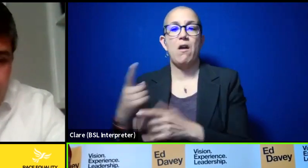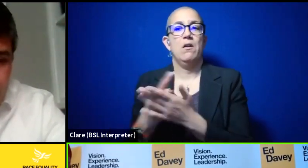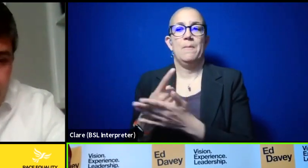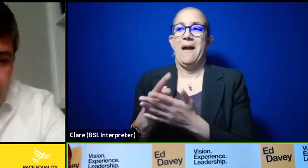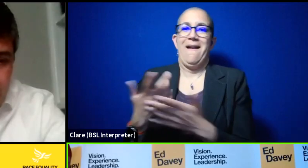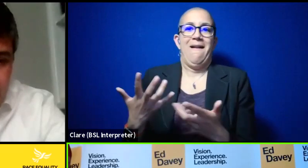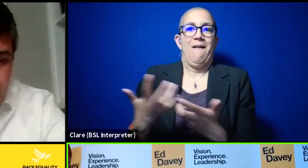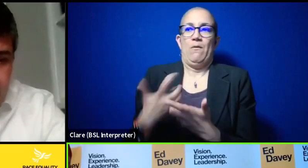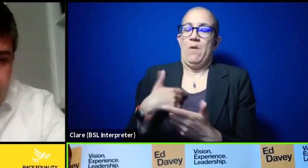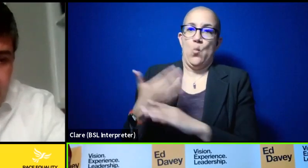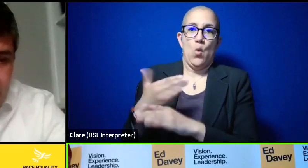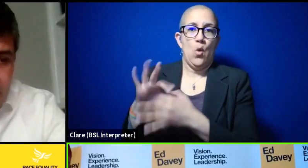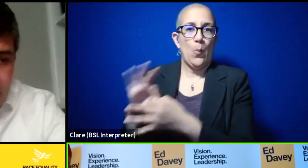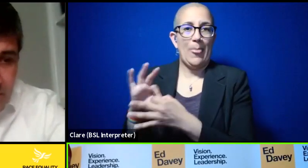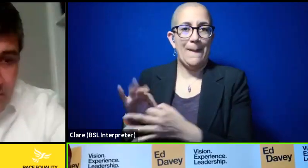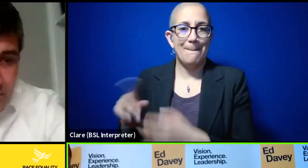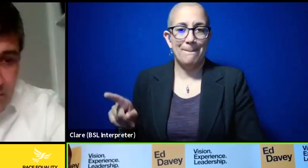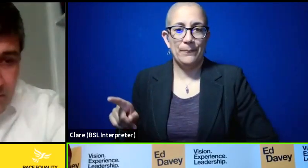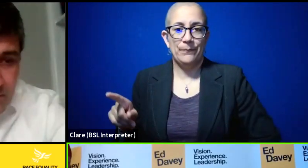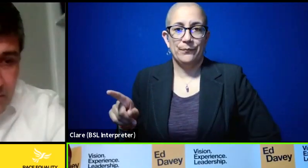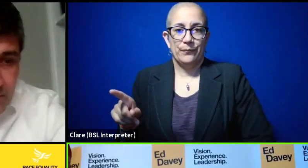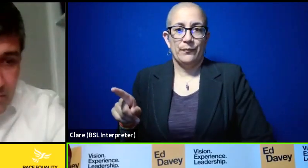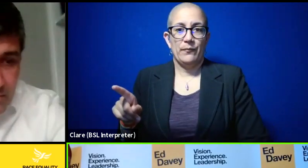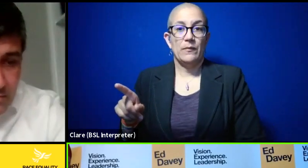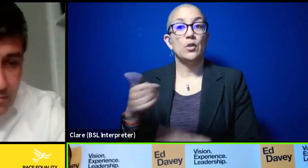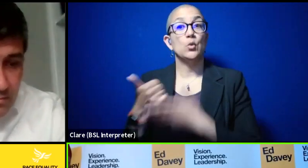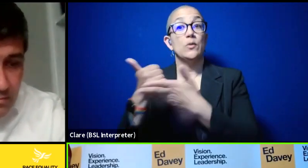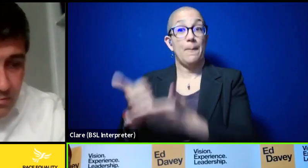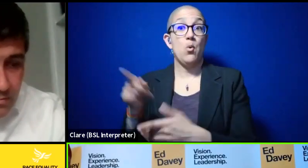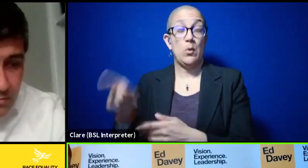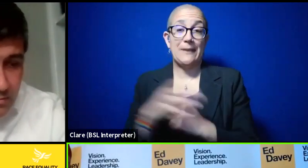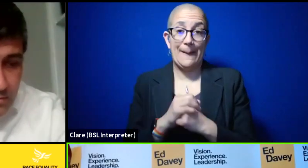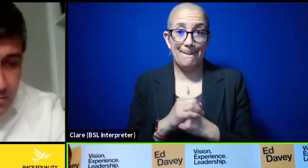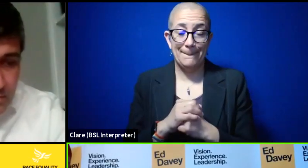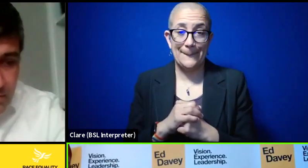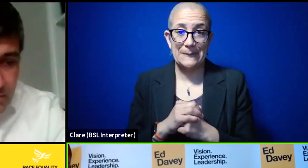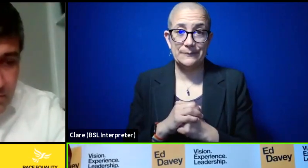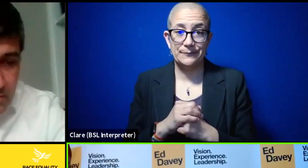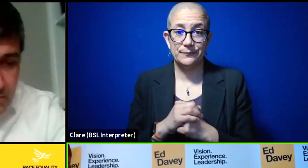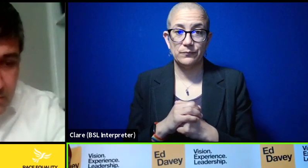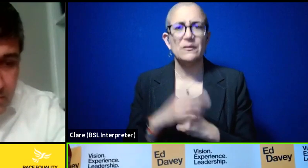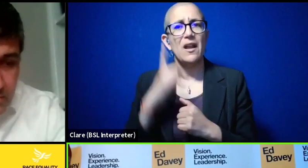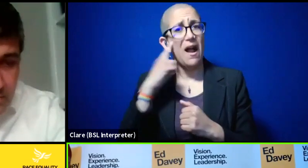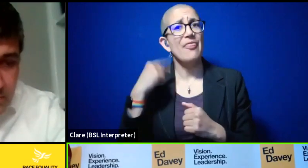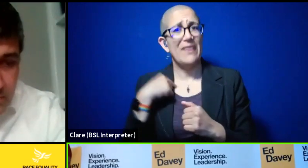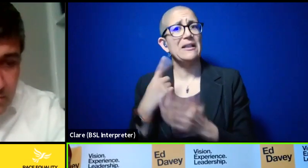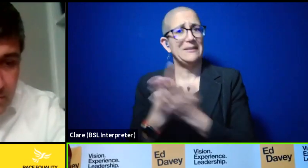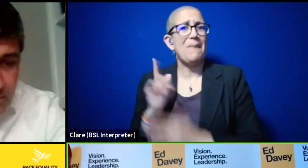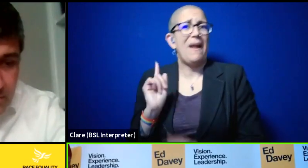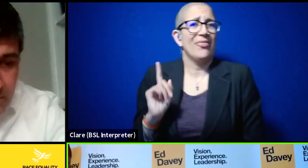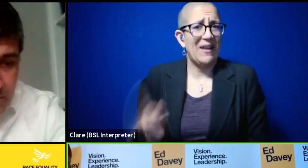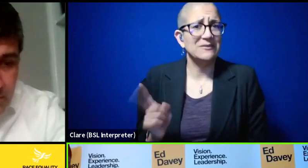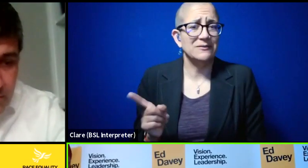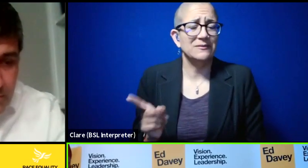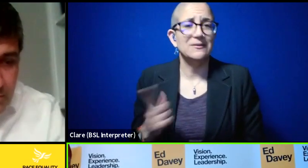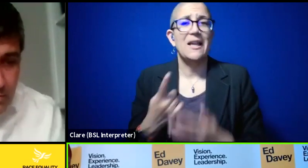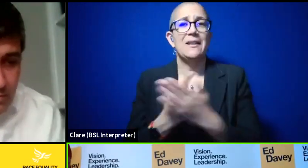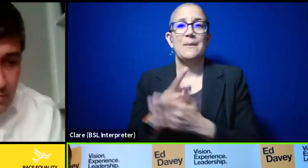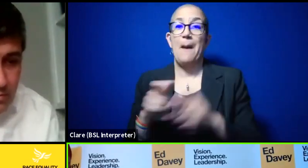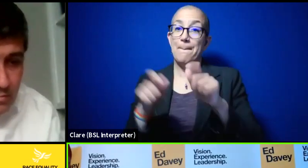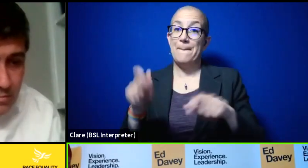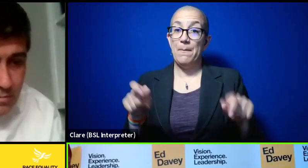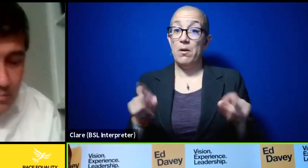I work with him to support him. And I think that's what it's about. It's about people like